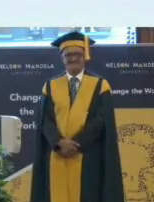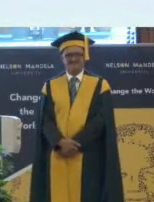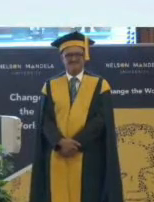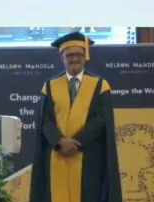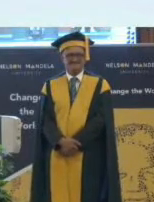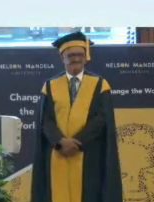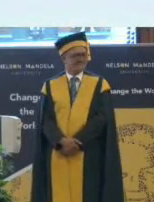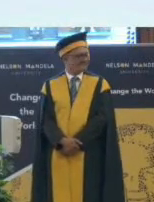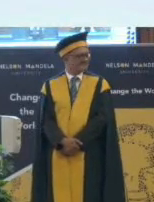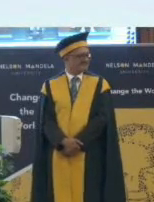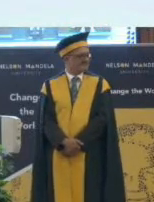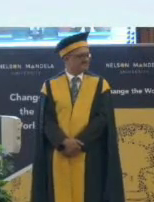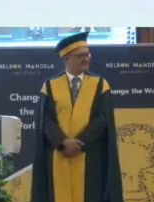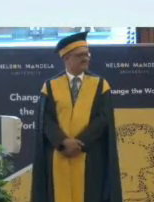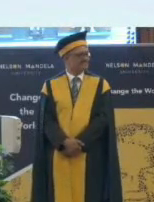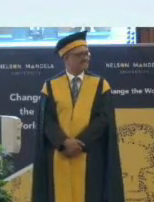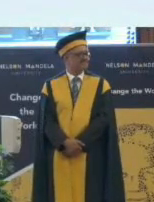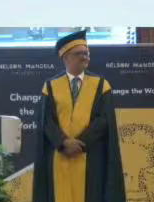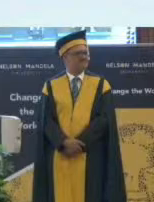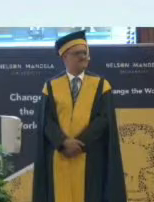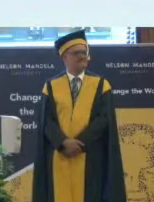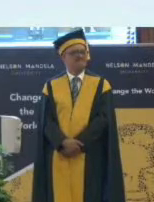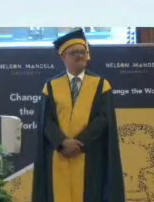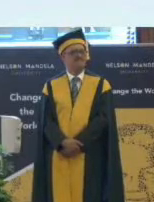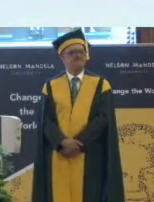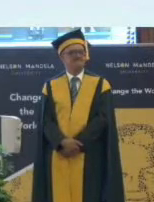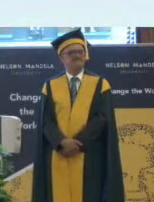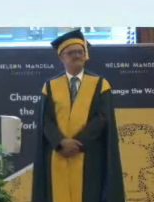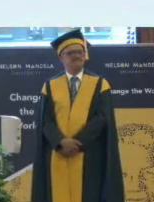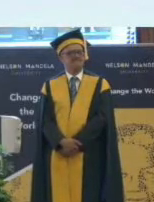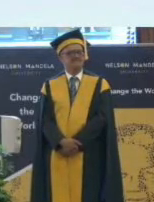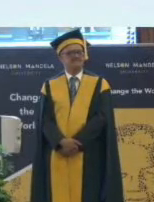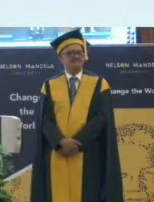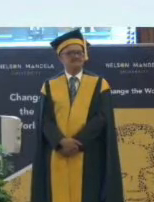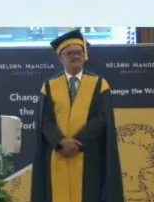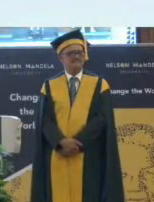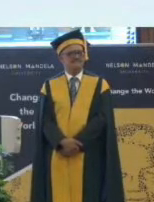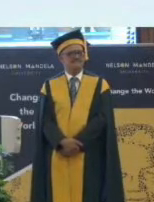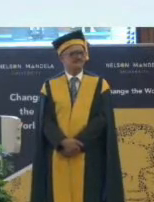okay. Zoisile Njekelana.